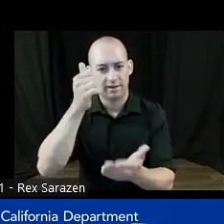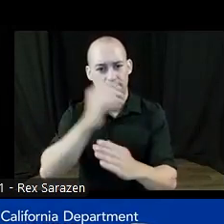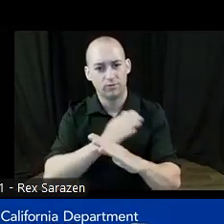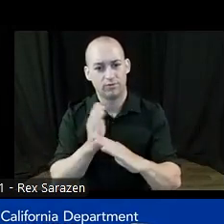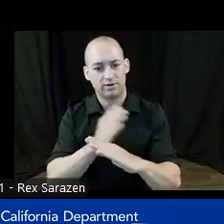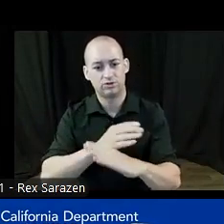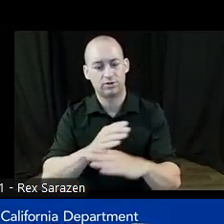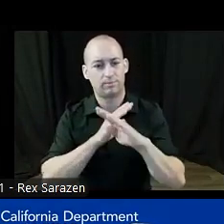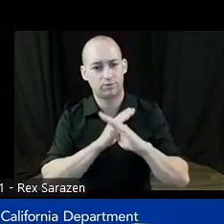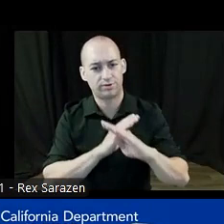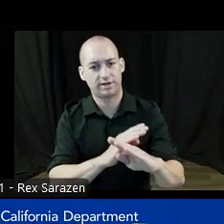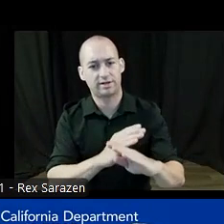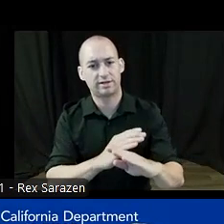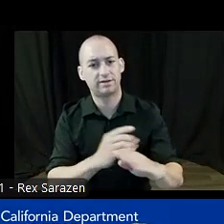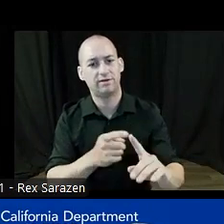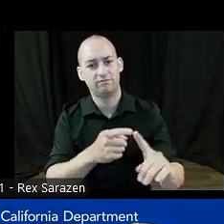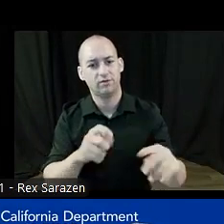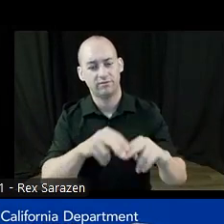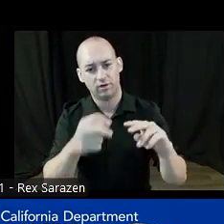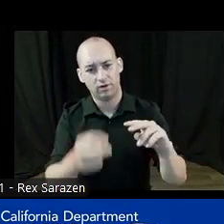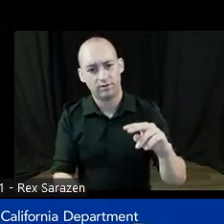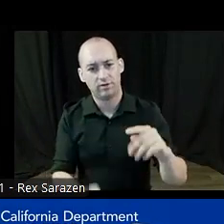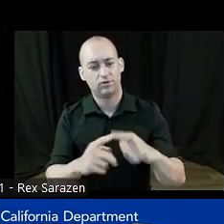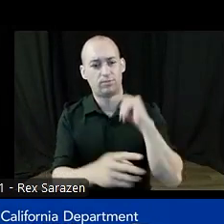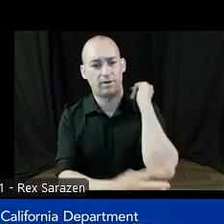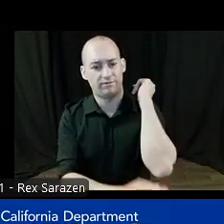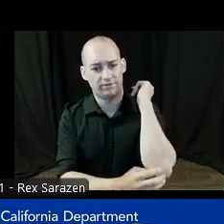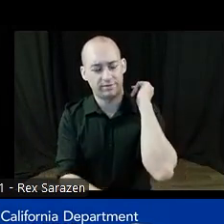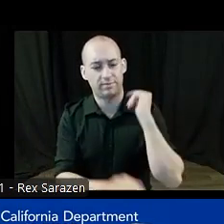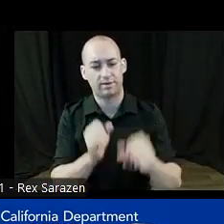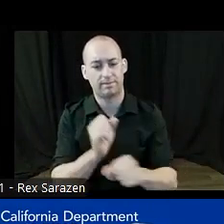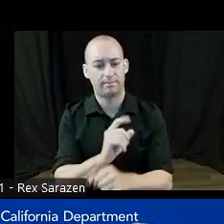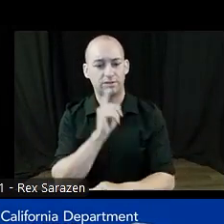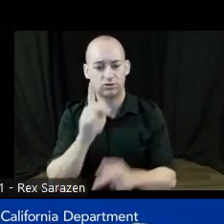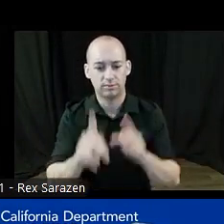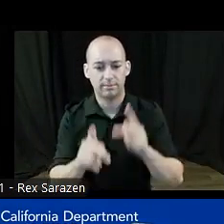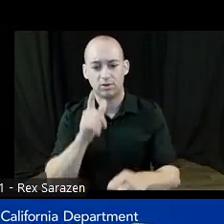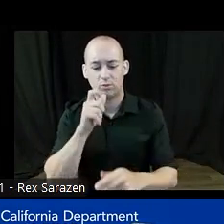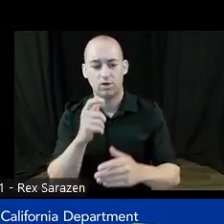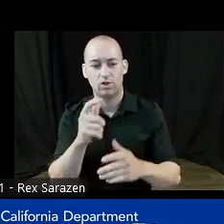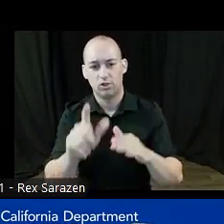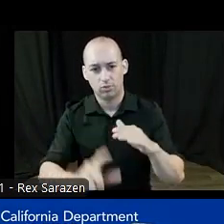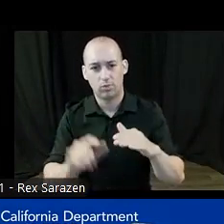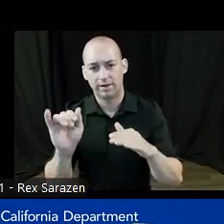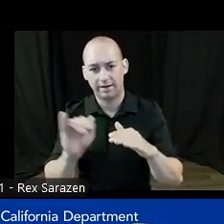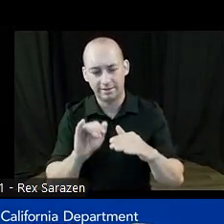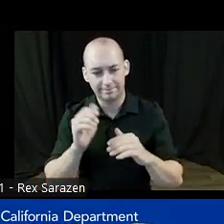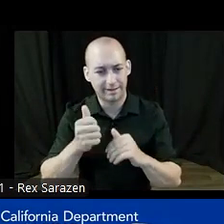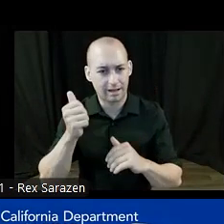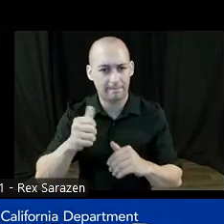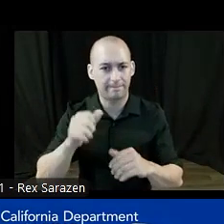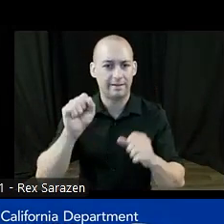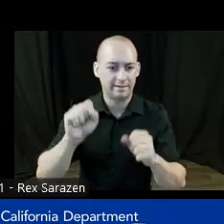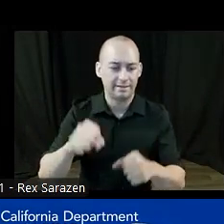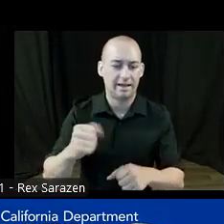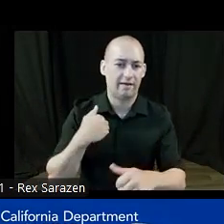into poverty. We want to make sure that those who are lower income can get access to the services and supports that they need.